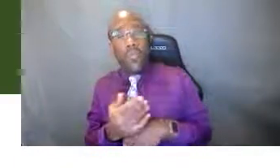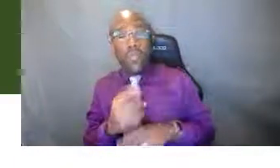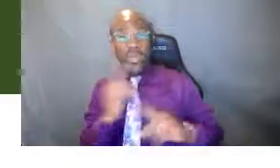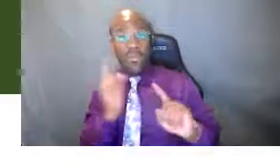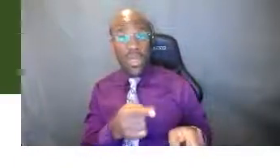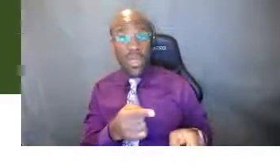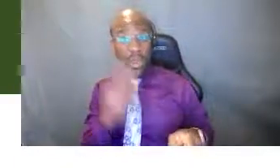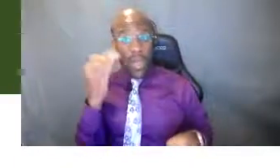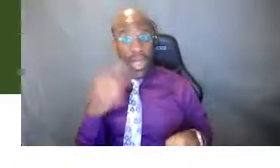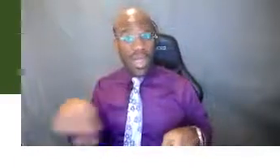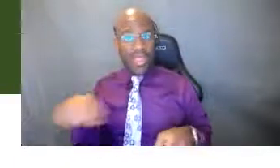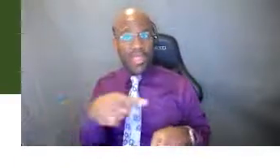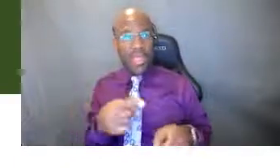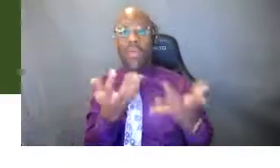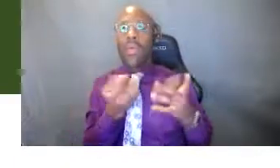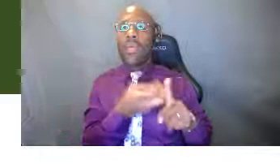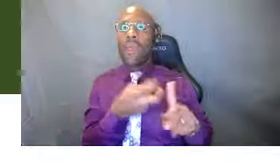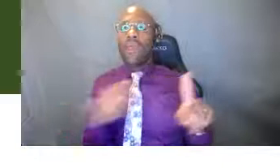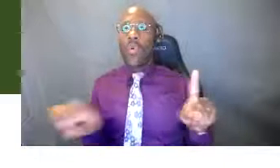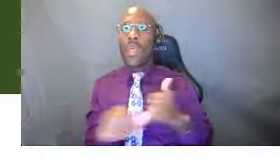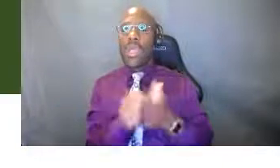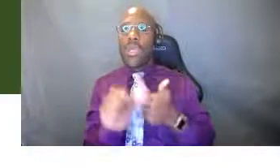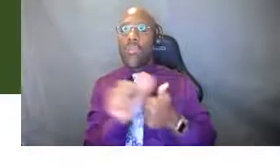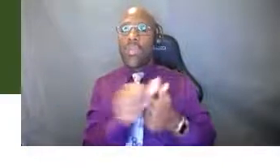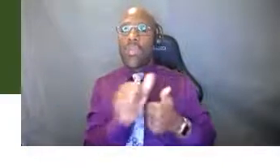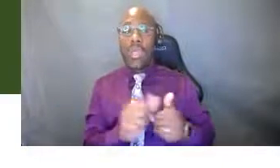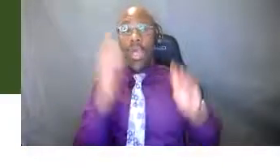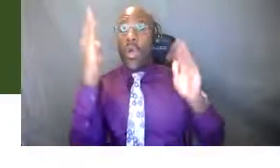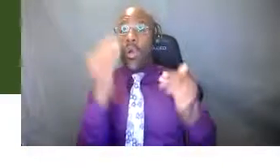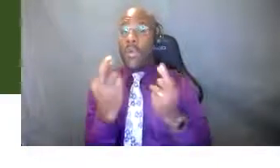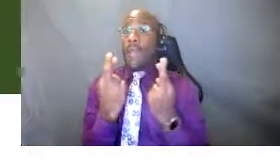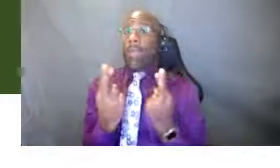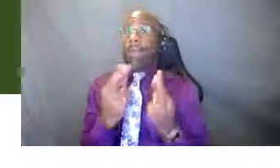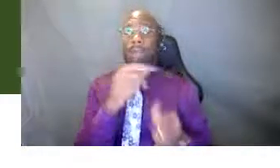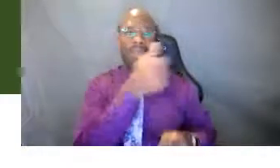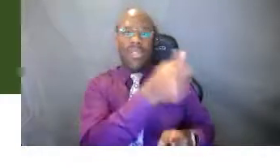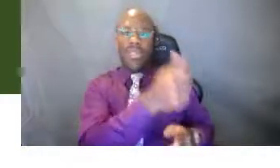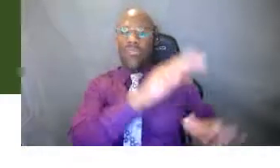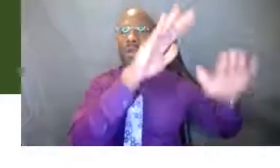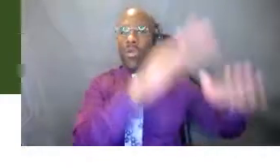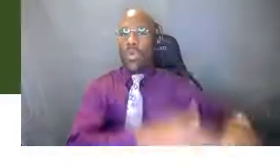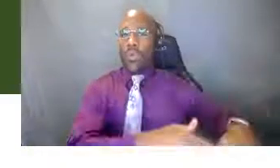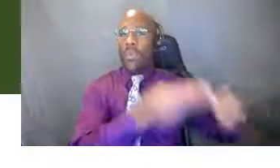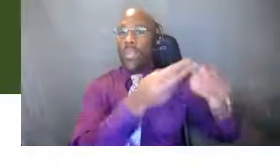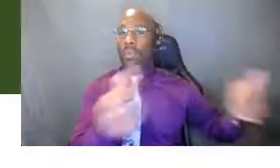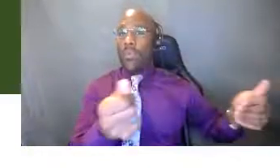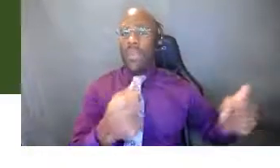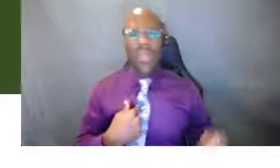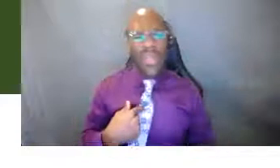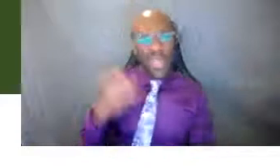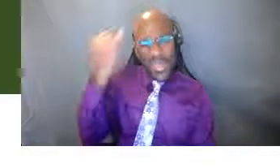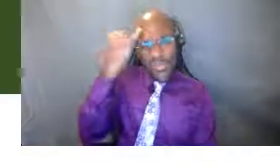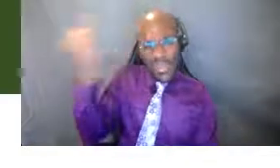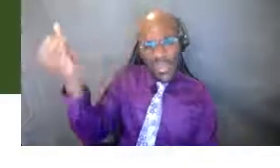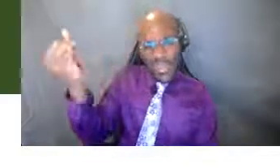themselves, hoping the crisis will naturally de-escalate? I imagine that evidence would be difficult to